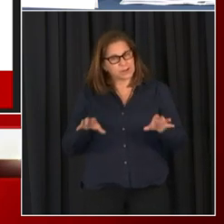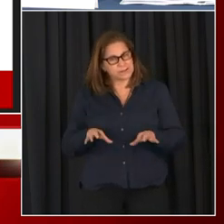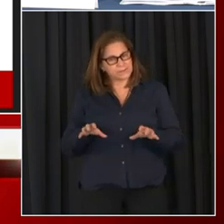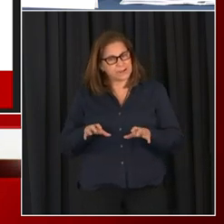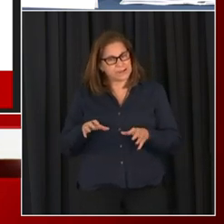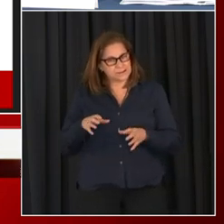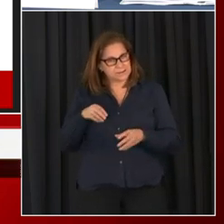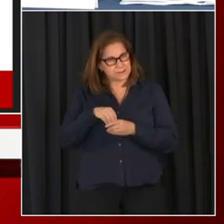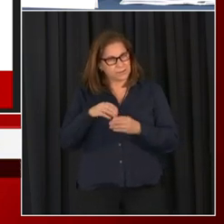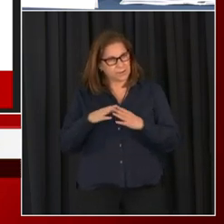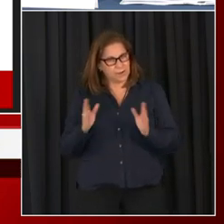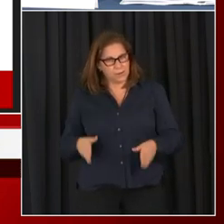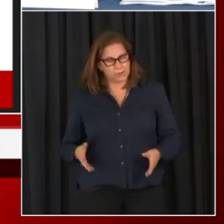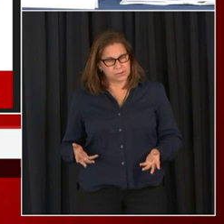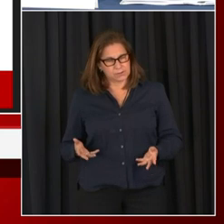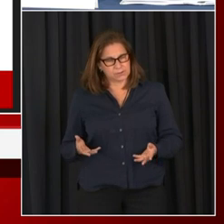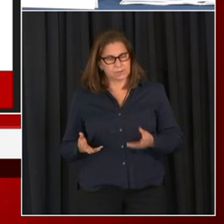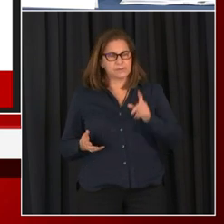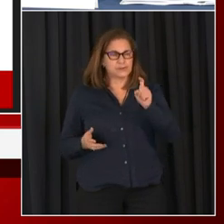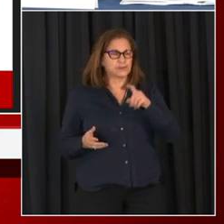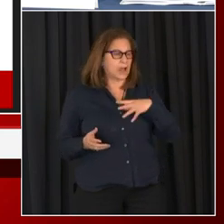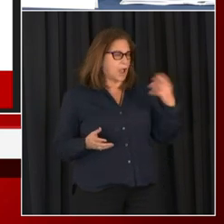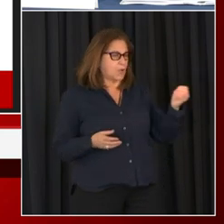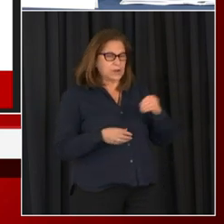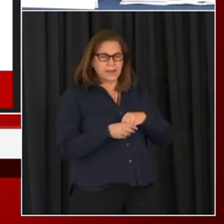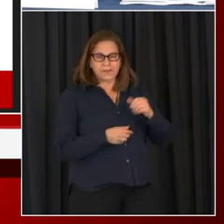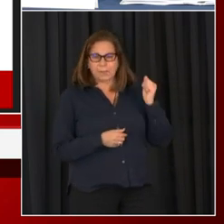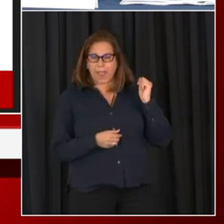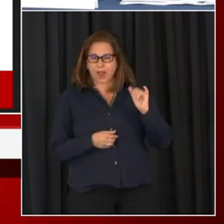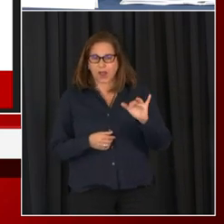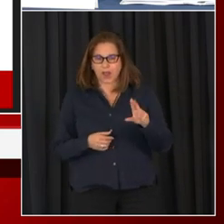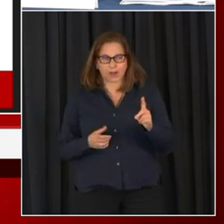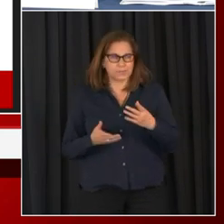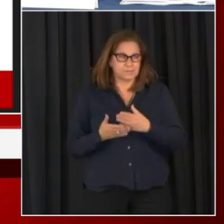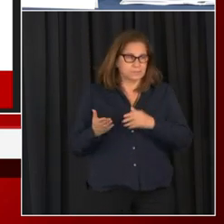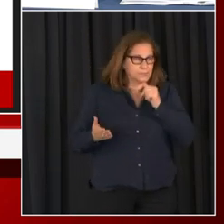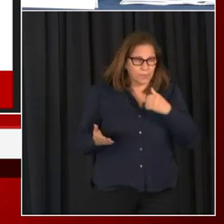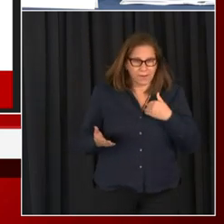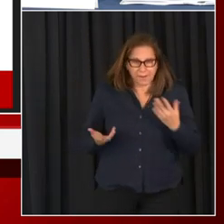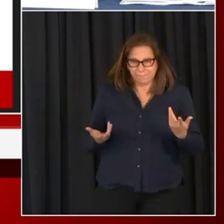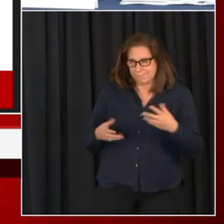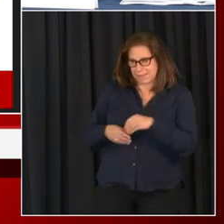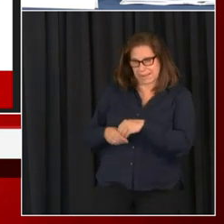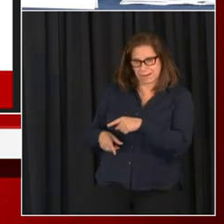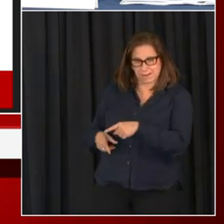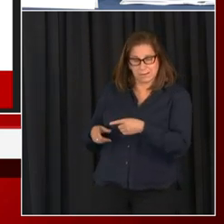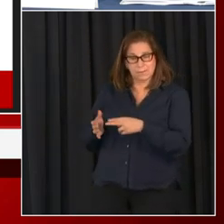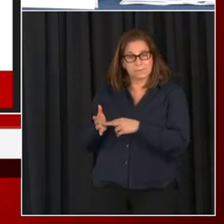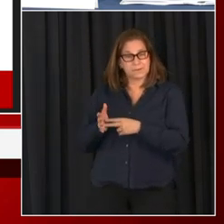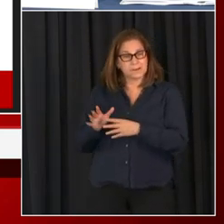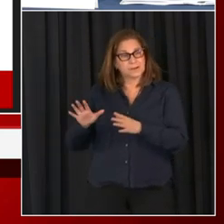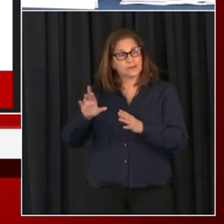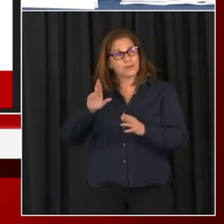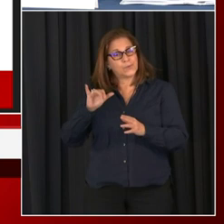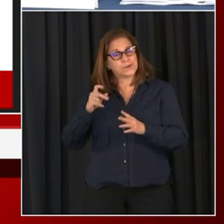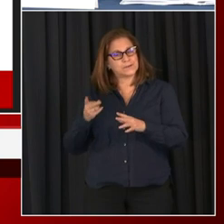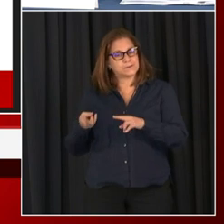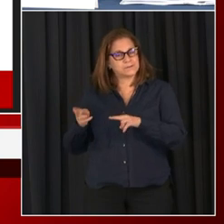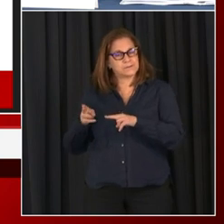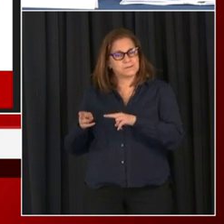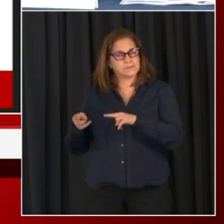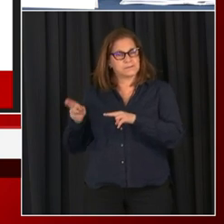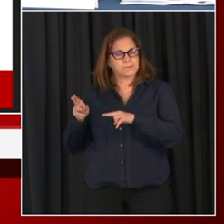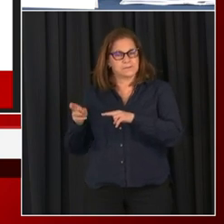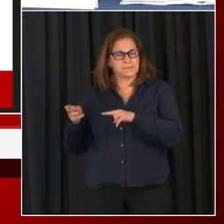involved. So these are just some things that we want to have people have top of mind when they are thinking about hosting